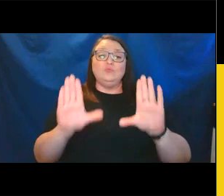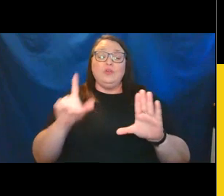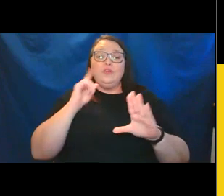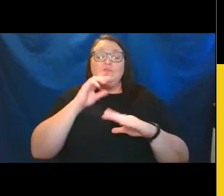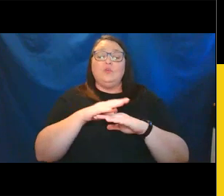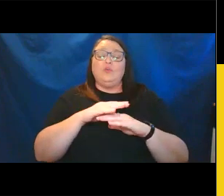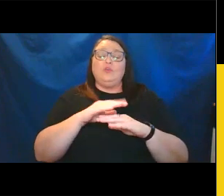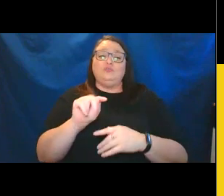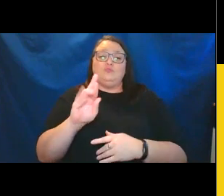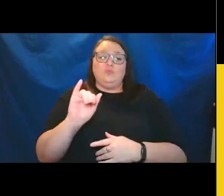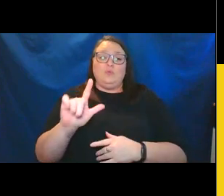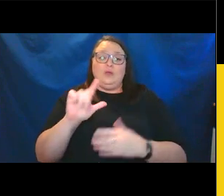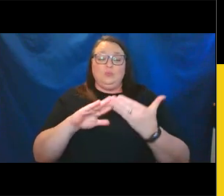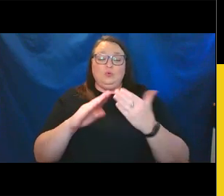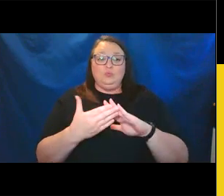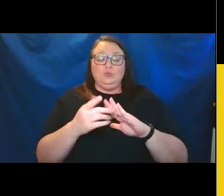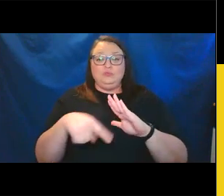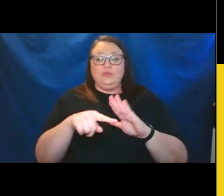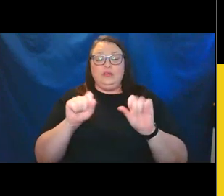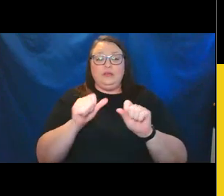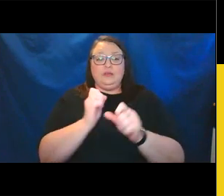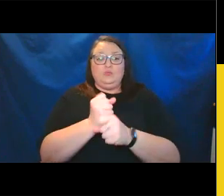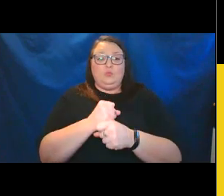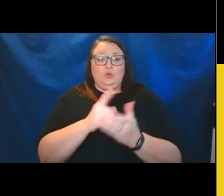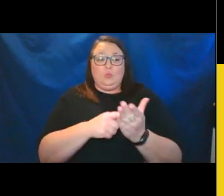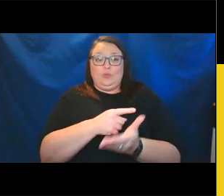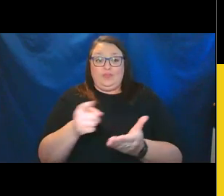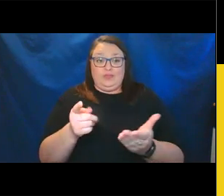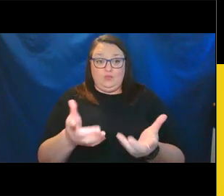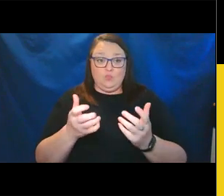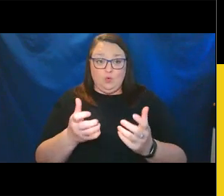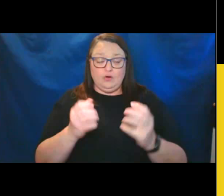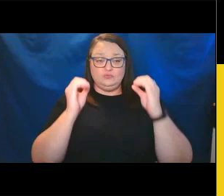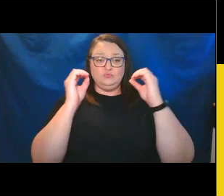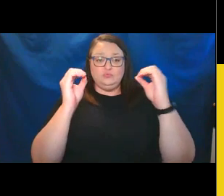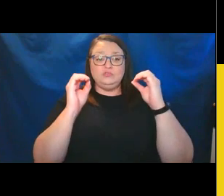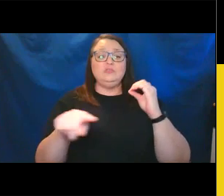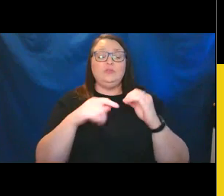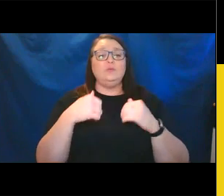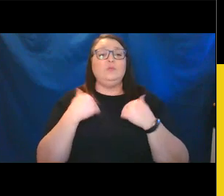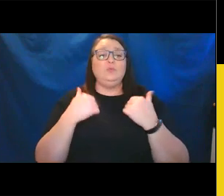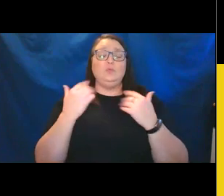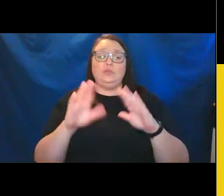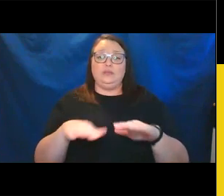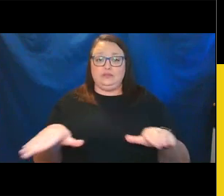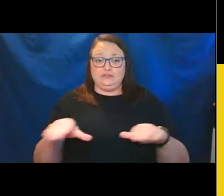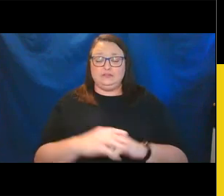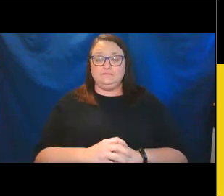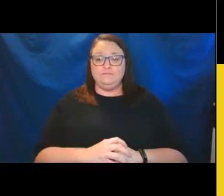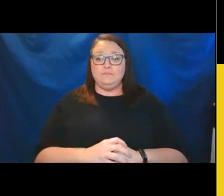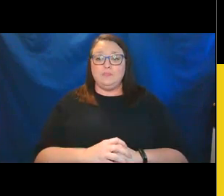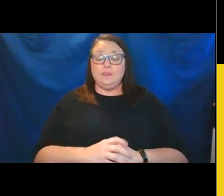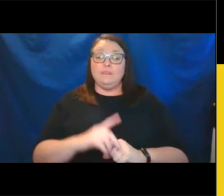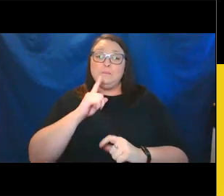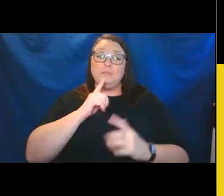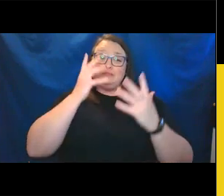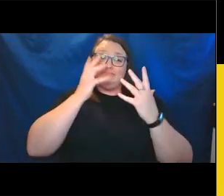that are able to create what they want to teach their youth and their kids. But unfortunately, that